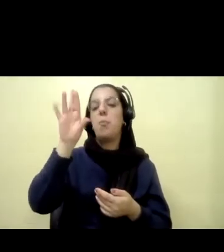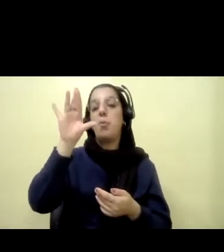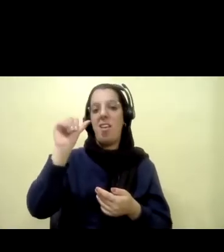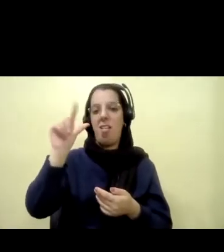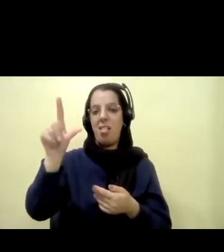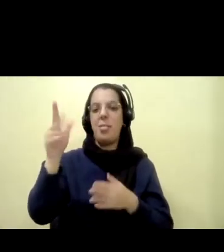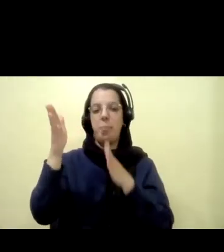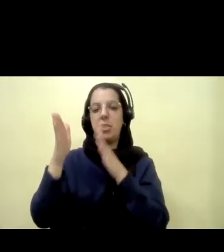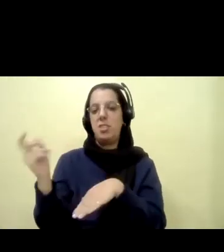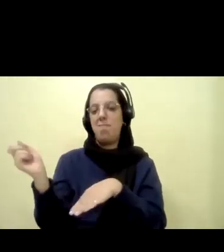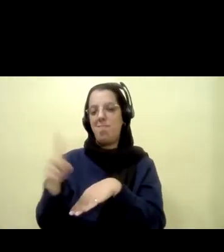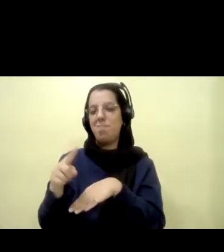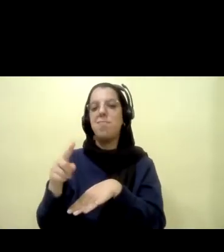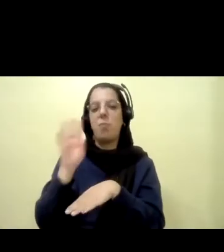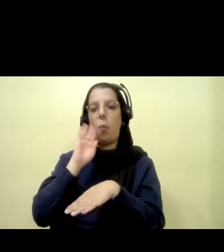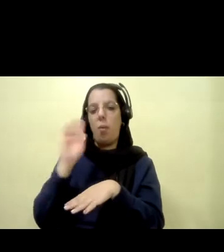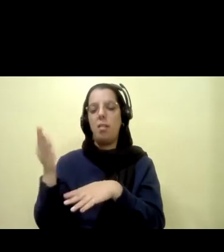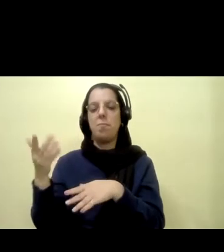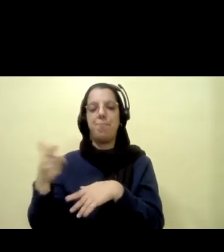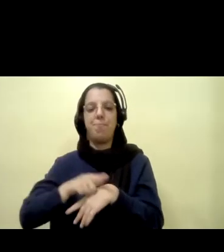them to speak. Yeah, there you go.